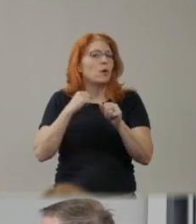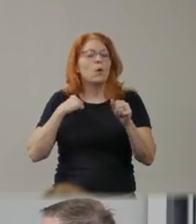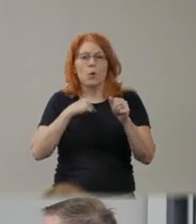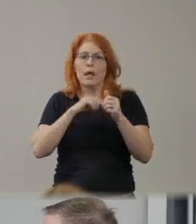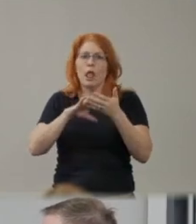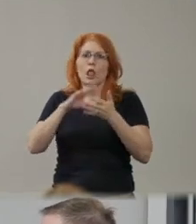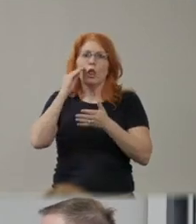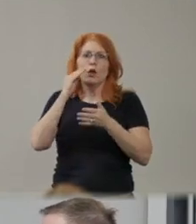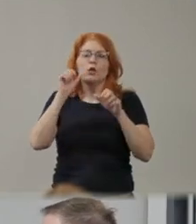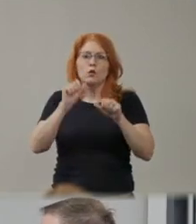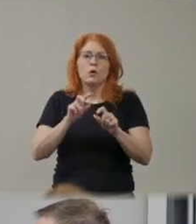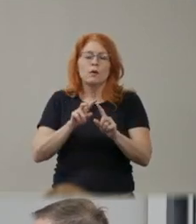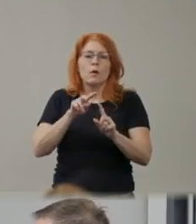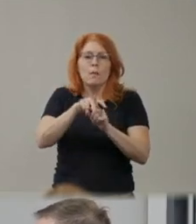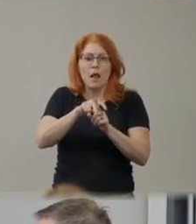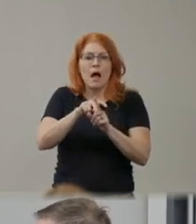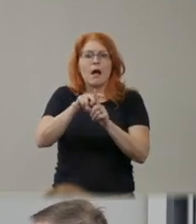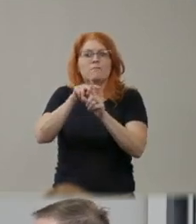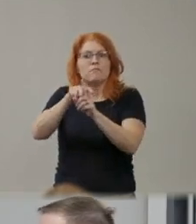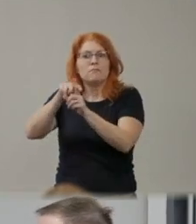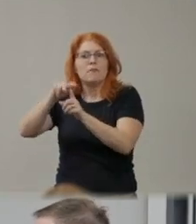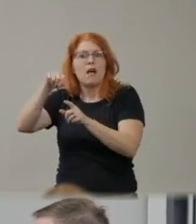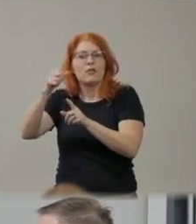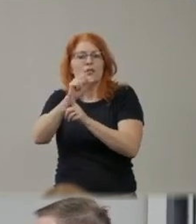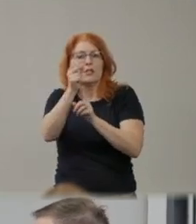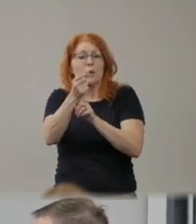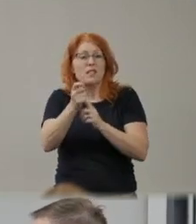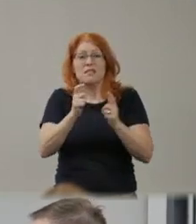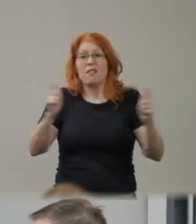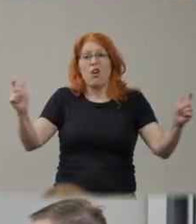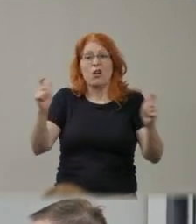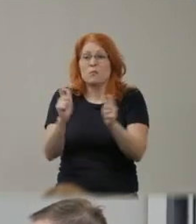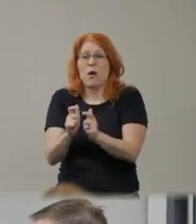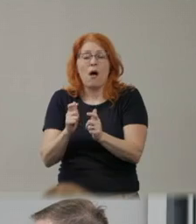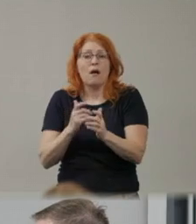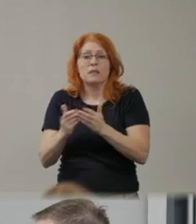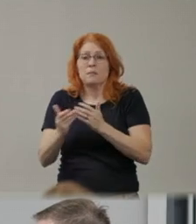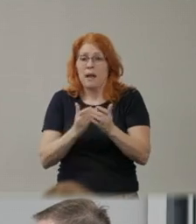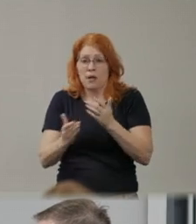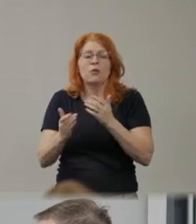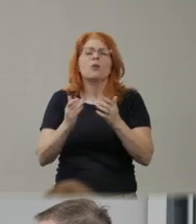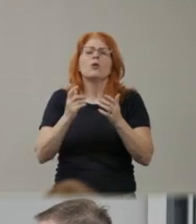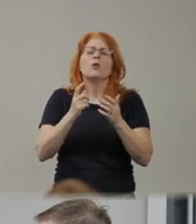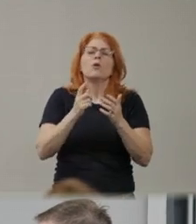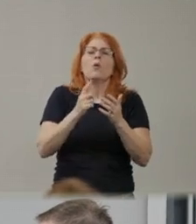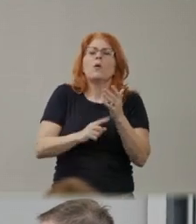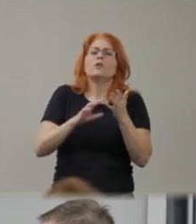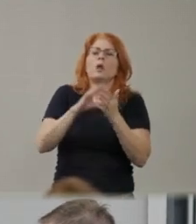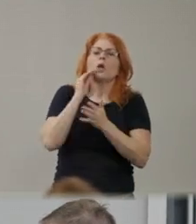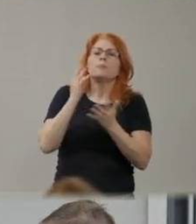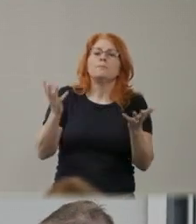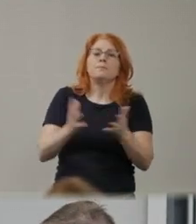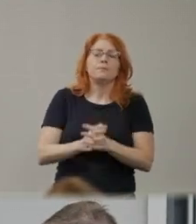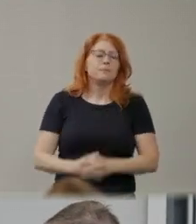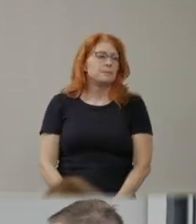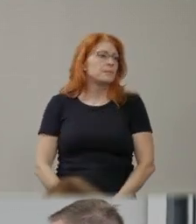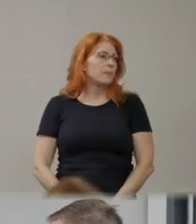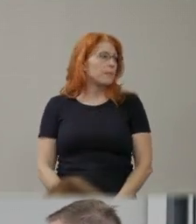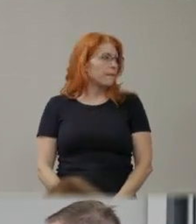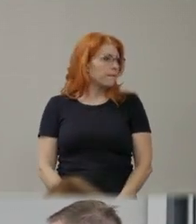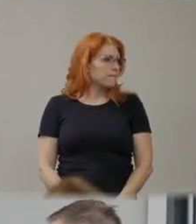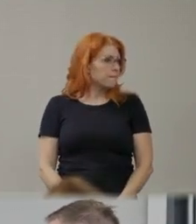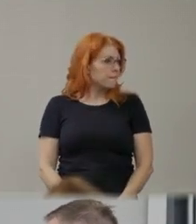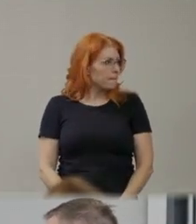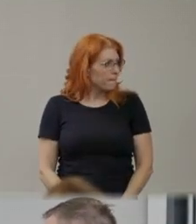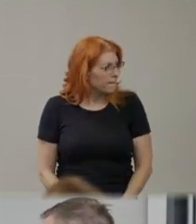may be able to apply to other situations, small or large emergent situations with the populations that we serve? I